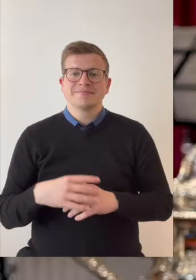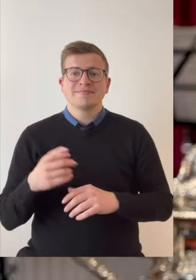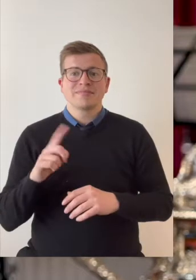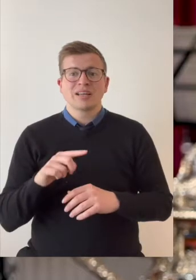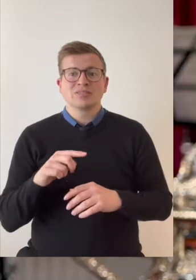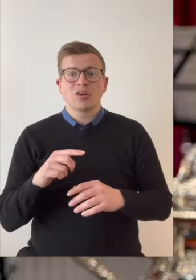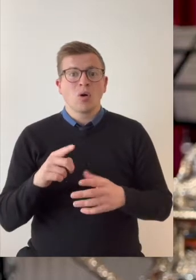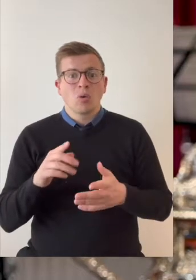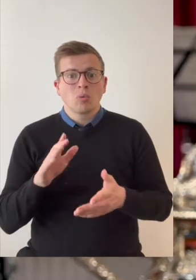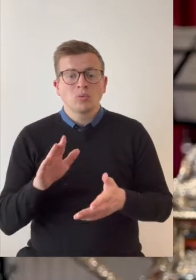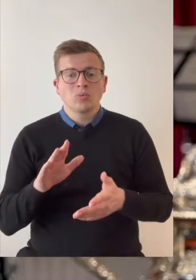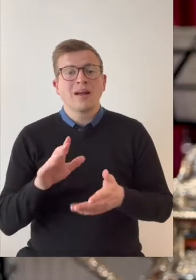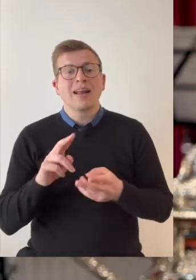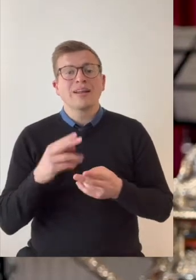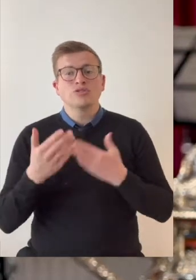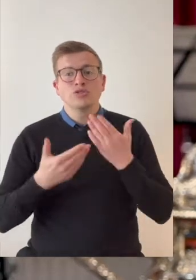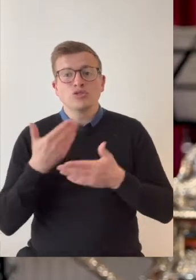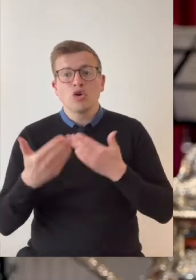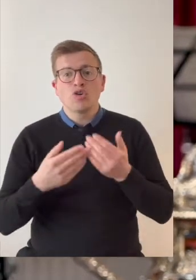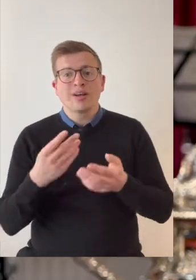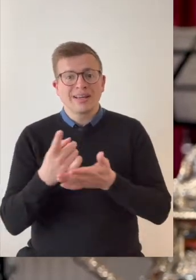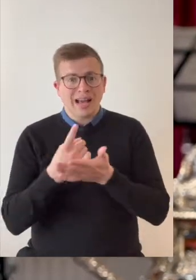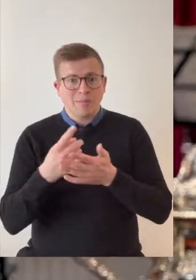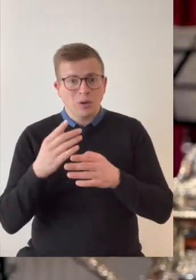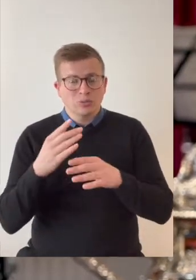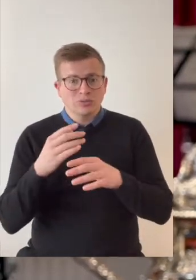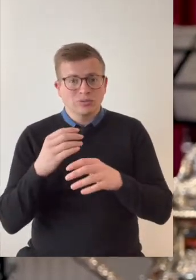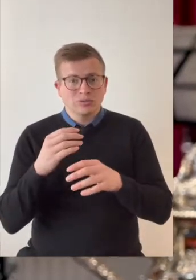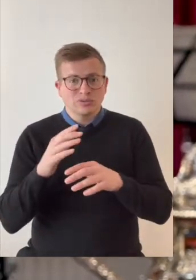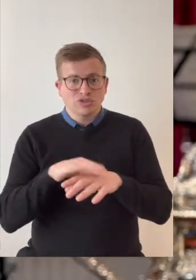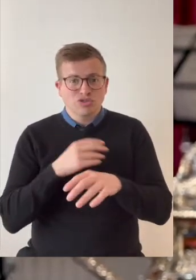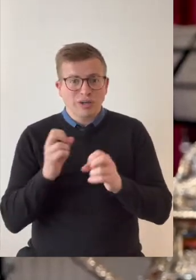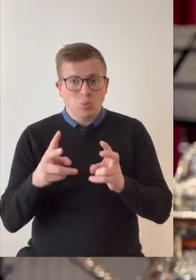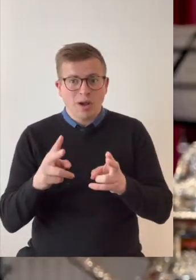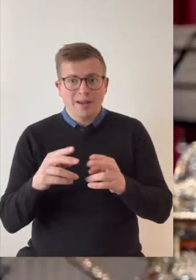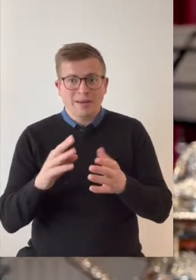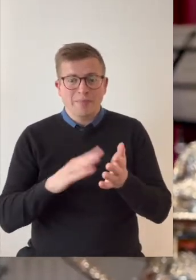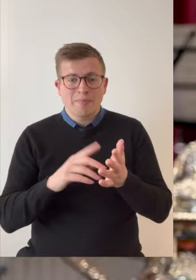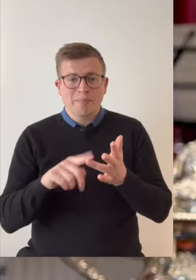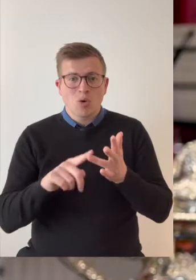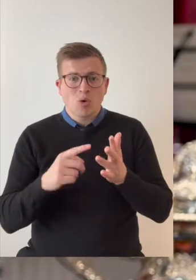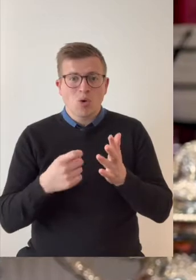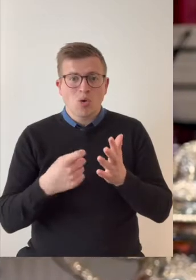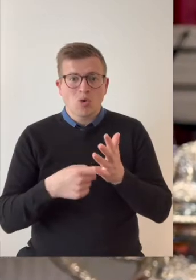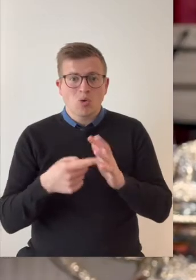And I've got a little story there about Greenway Moore, if I may.